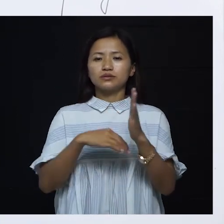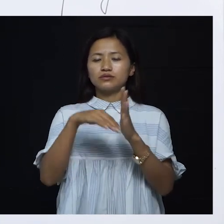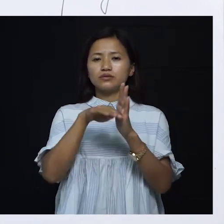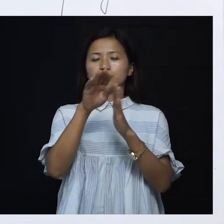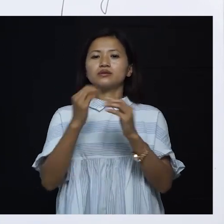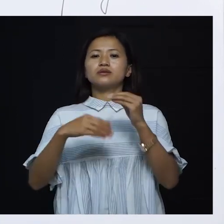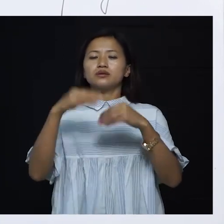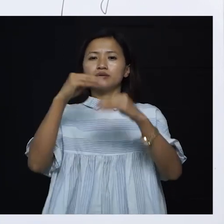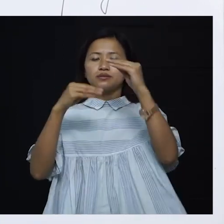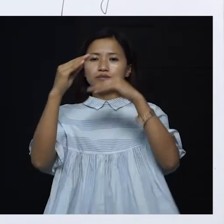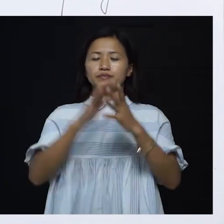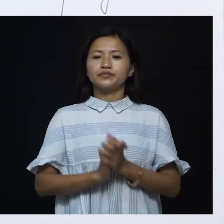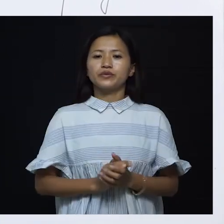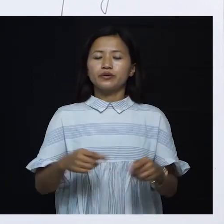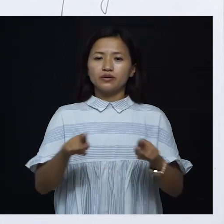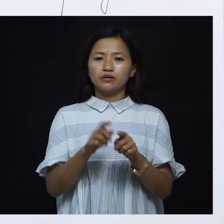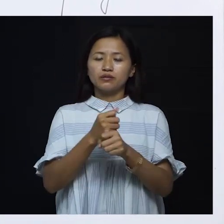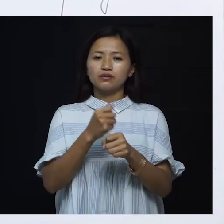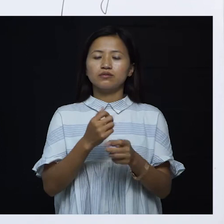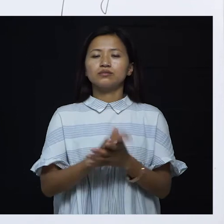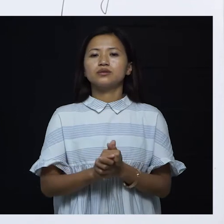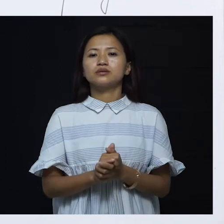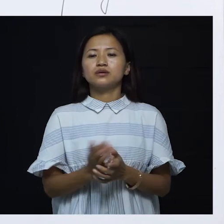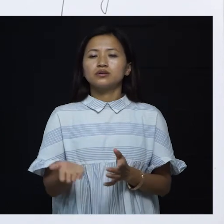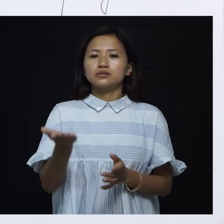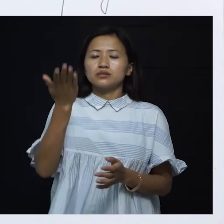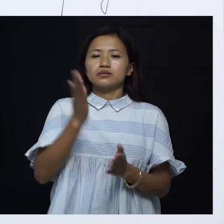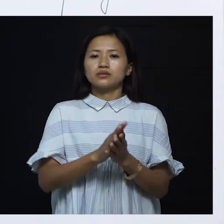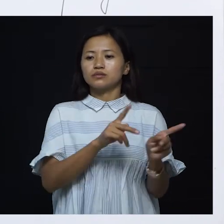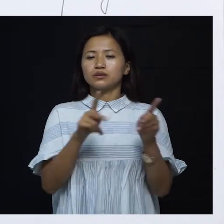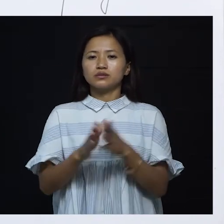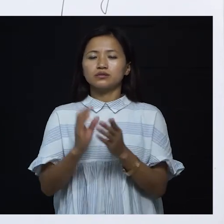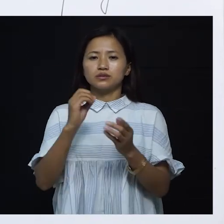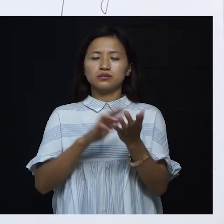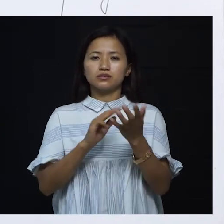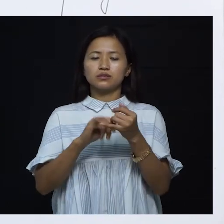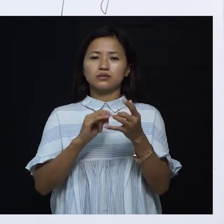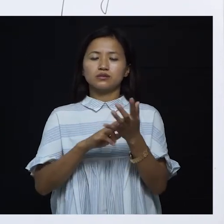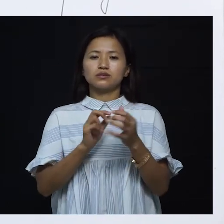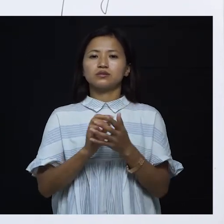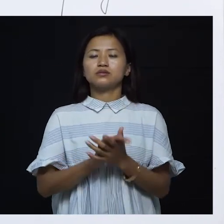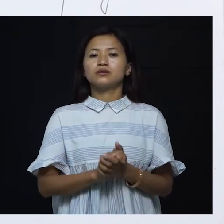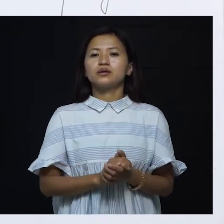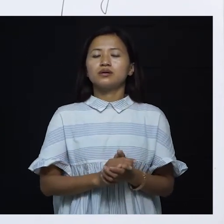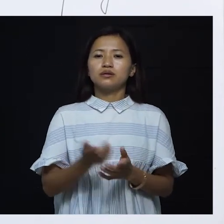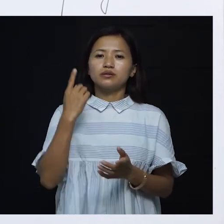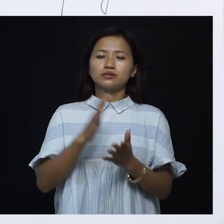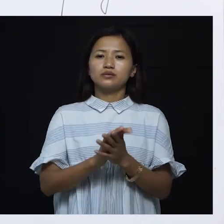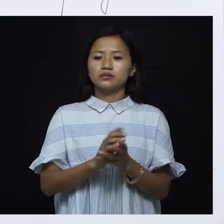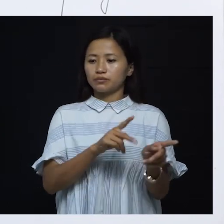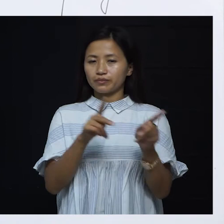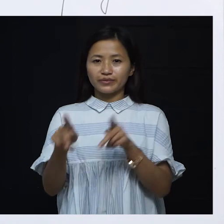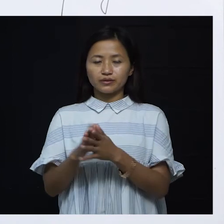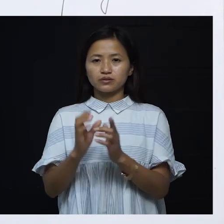so important, and then the government has also set up a planning commission. Earlier, it was known as the planning commission, but